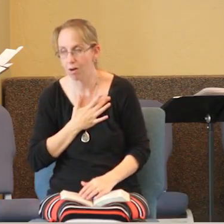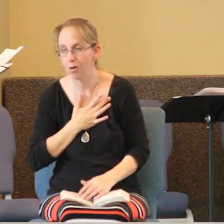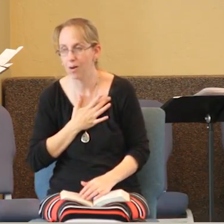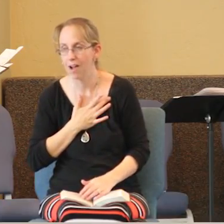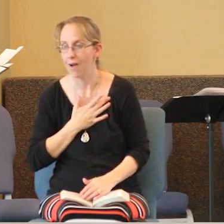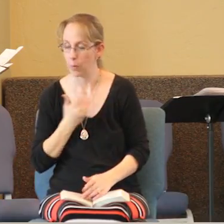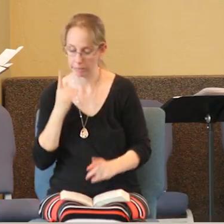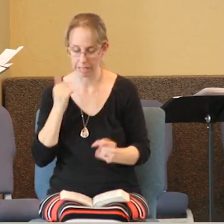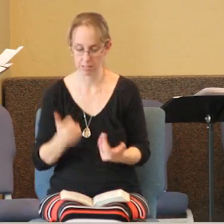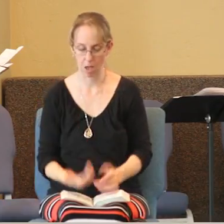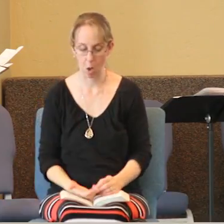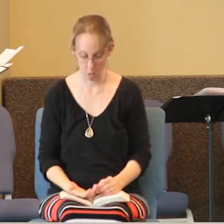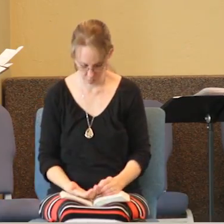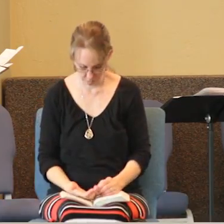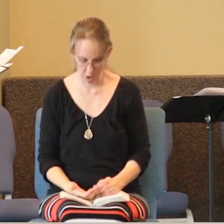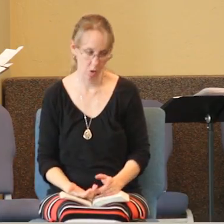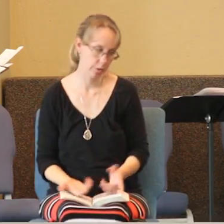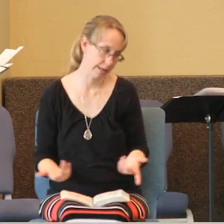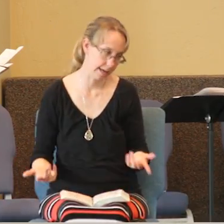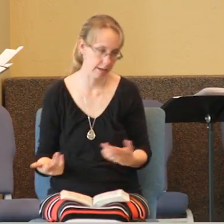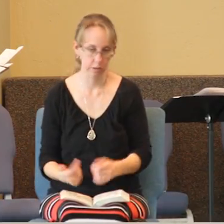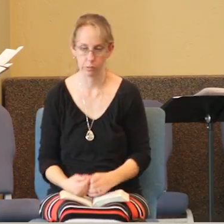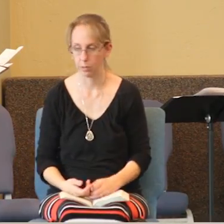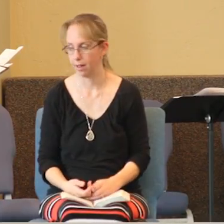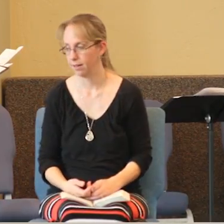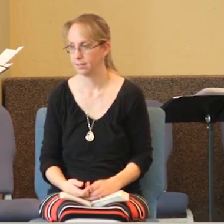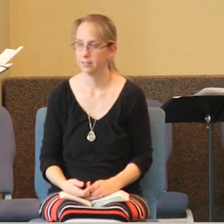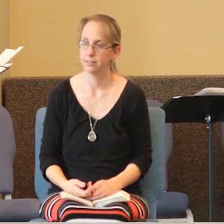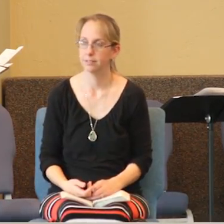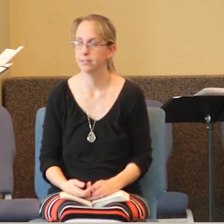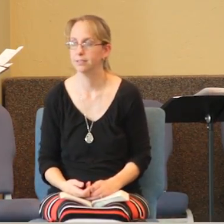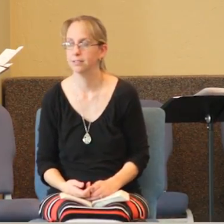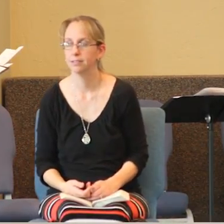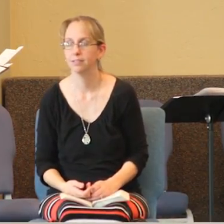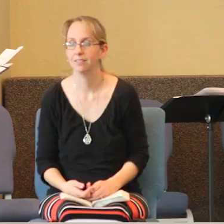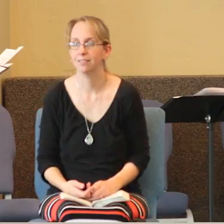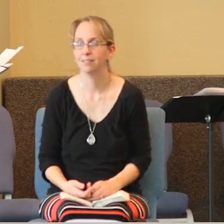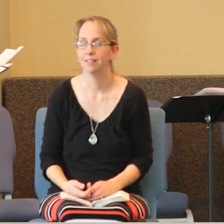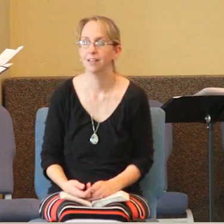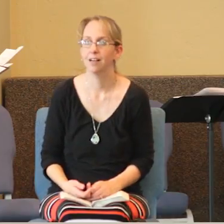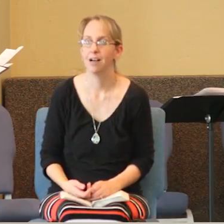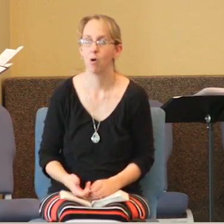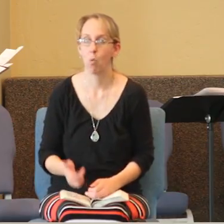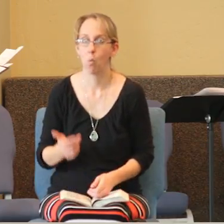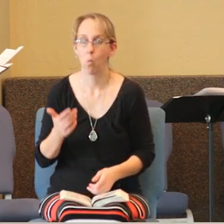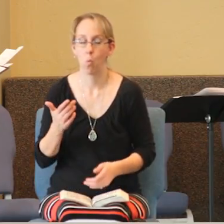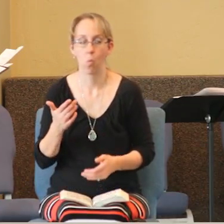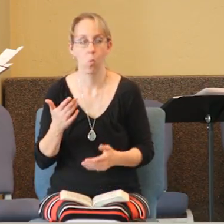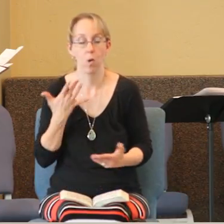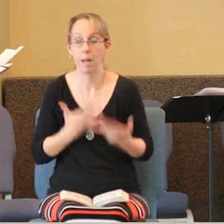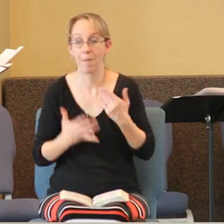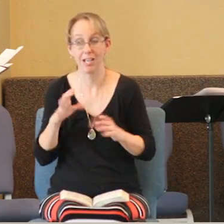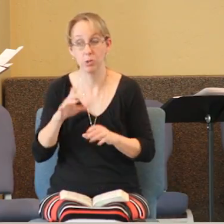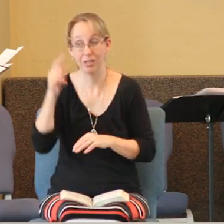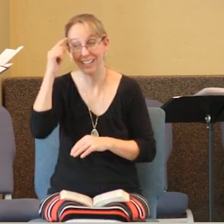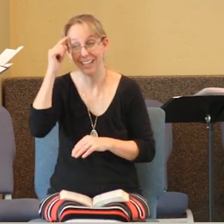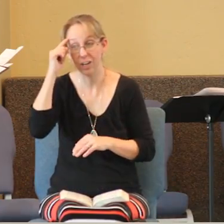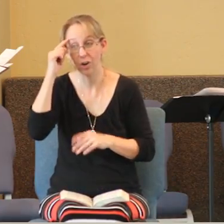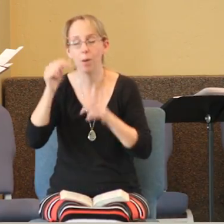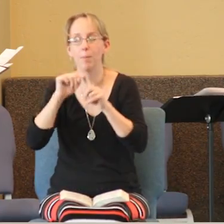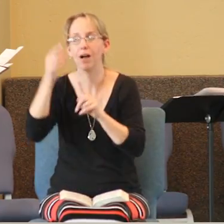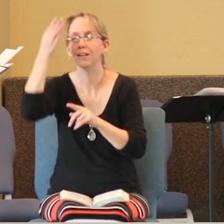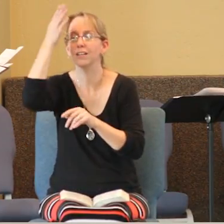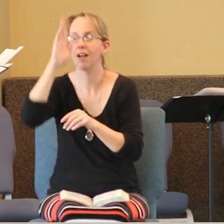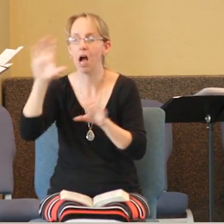accord go, oh, well, I want God. We might do it up here, but he does it here.